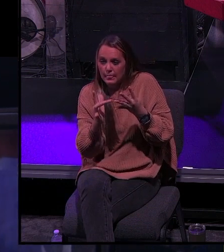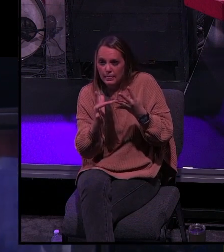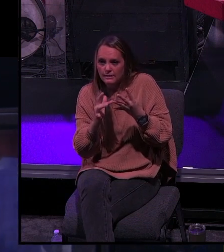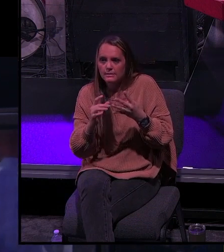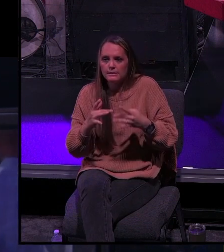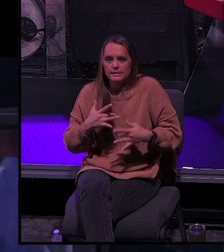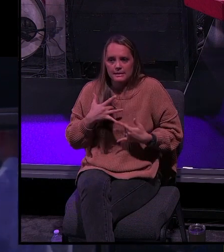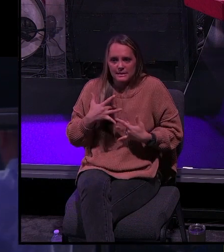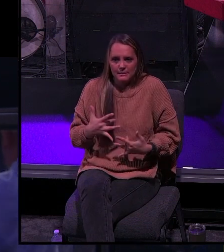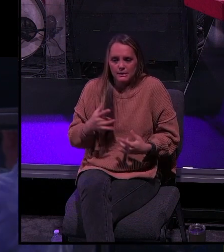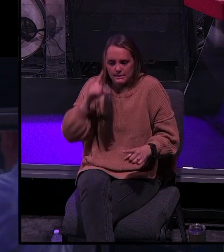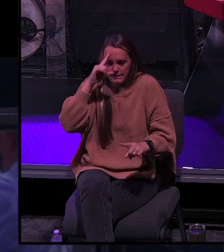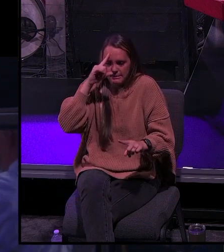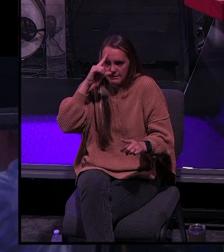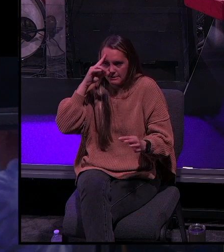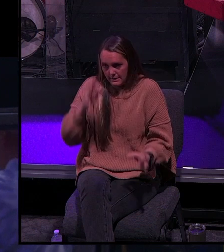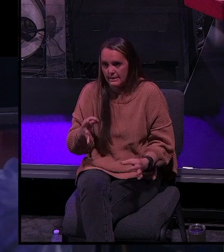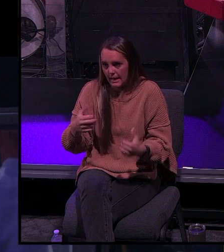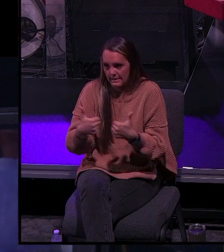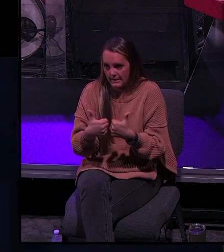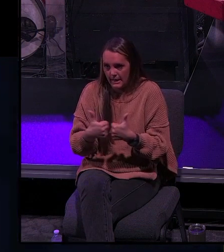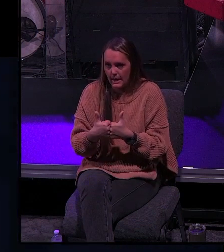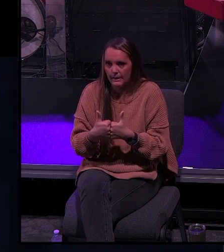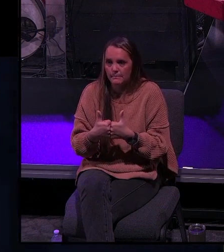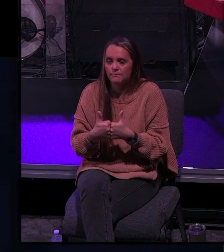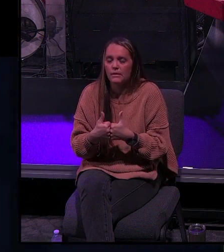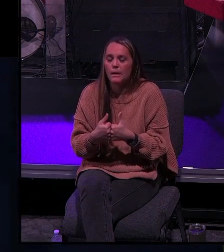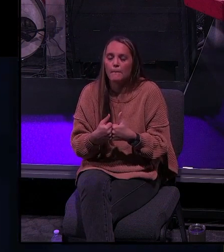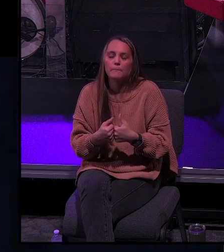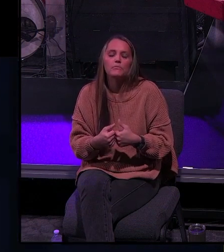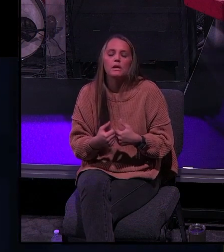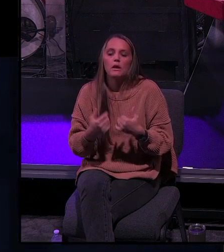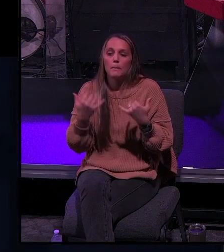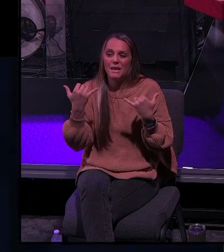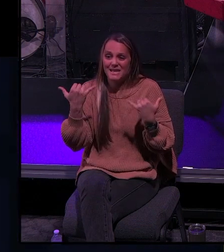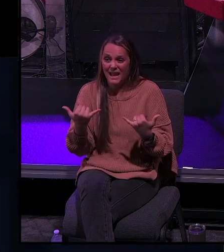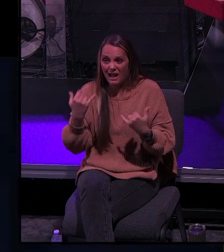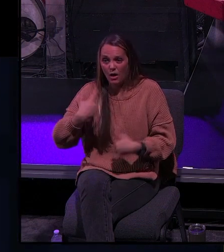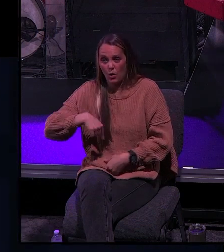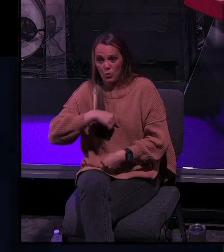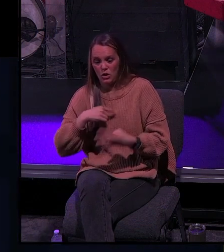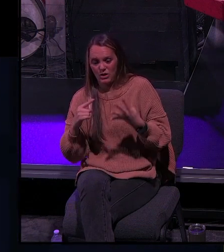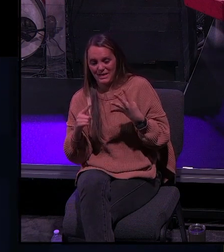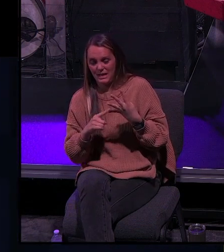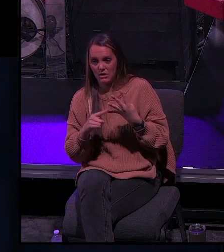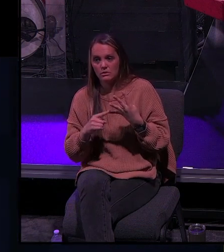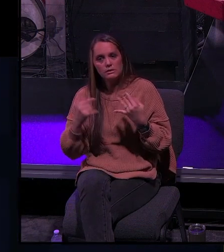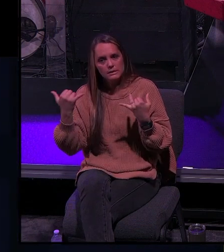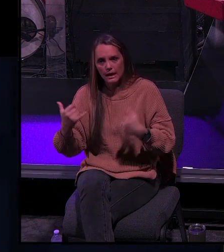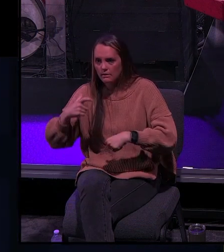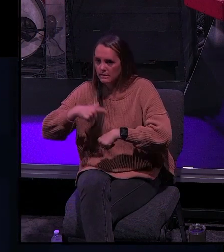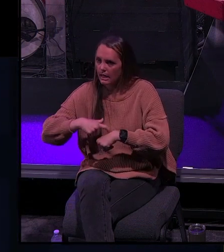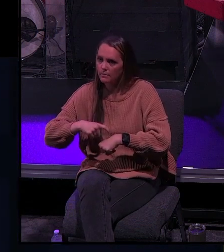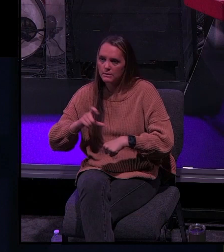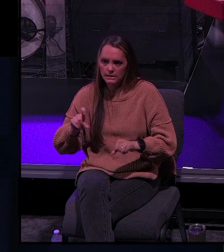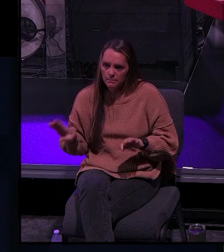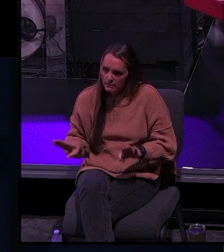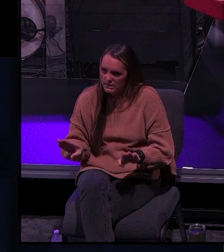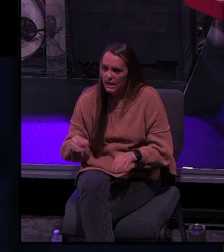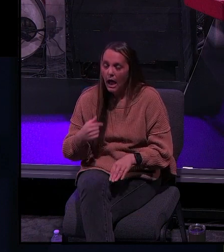October, November, December. We're in the fourth quarter, and so it's time for us to get busy. And so I just want to be honest with you. I took a look at my